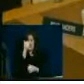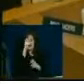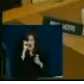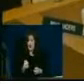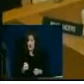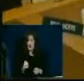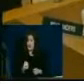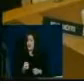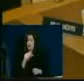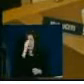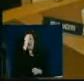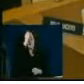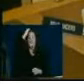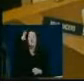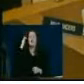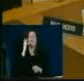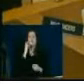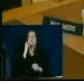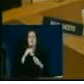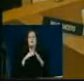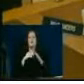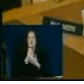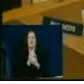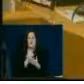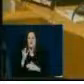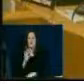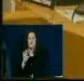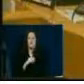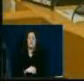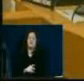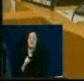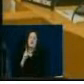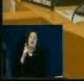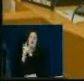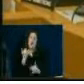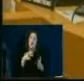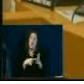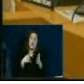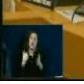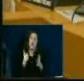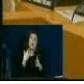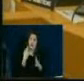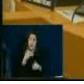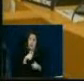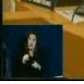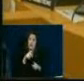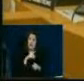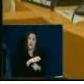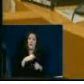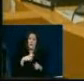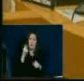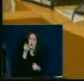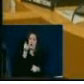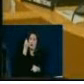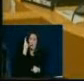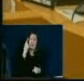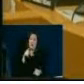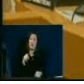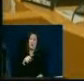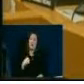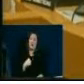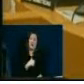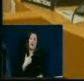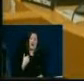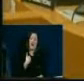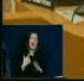to see sometime over the next week or so. what you have before you, though, and I want this board, this commission to understand, we